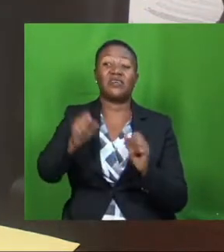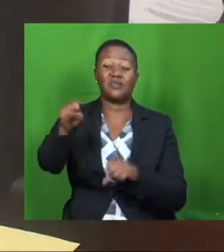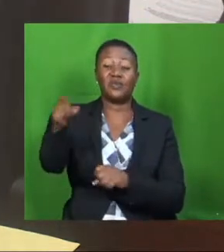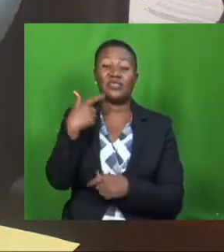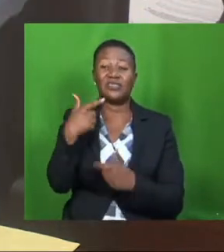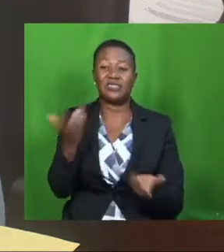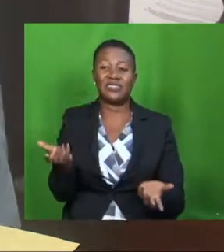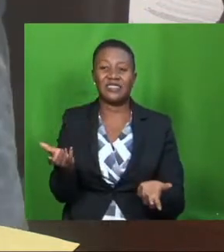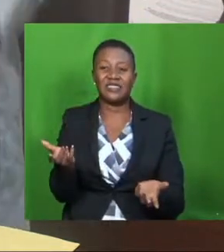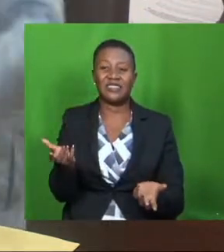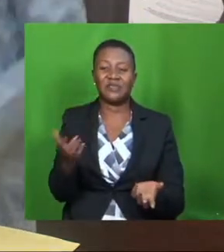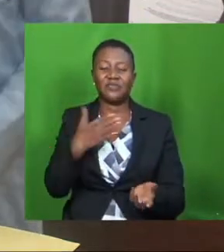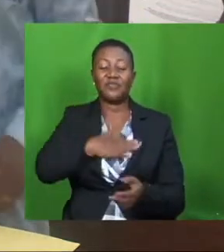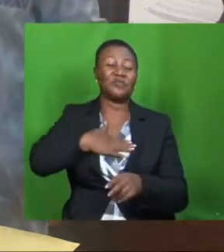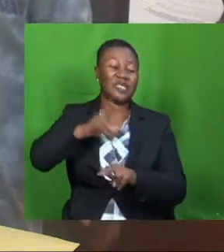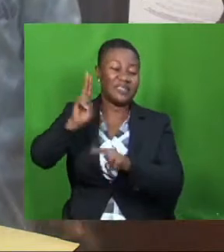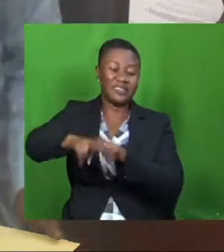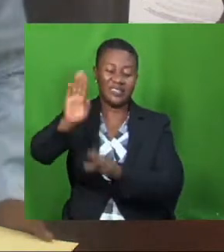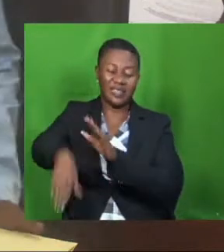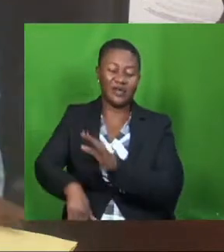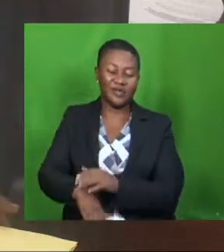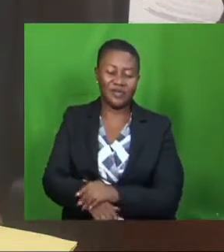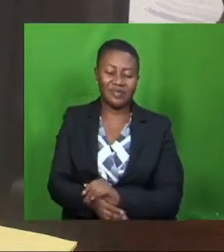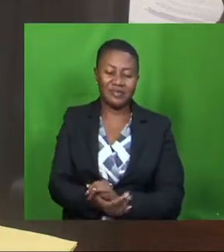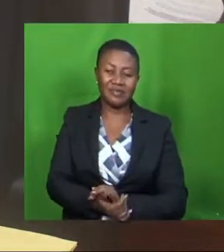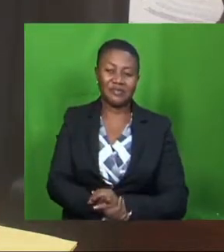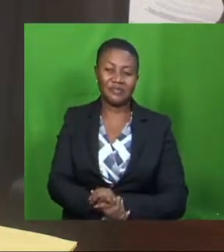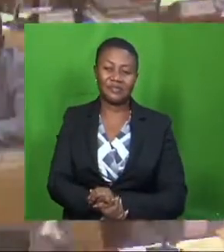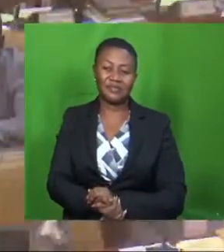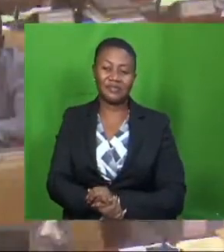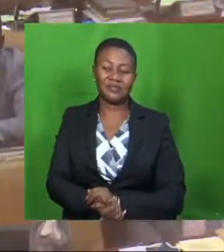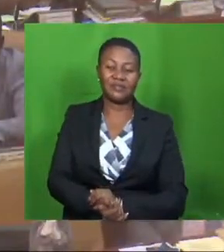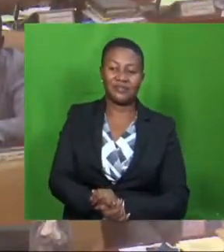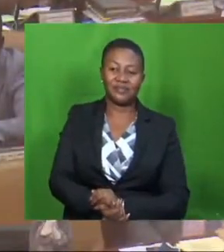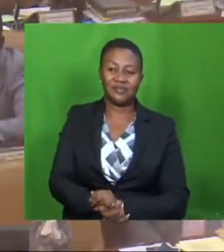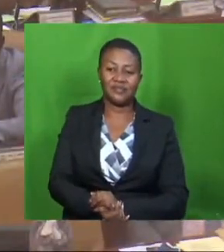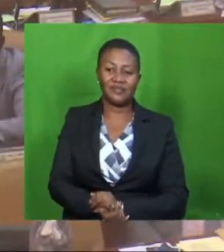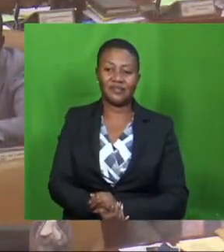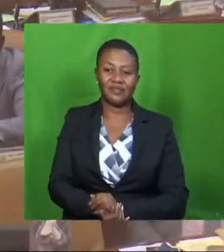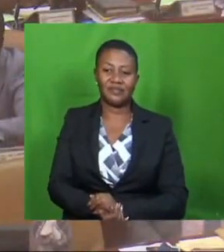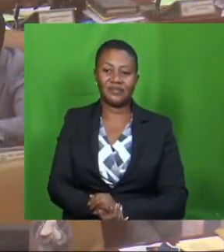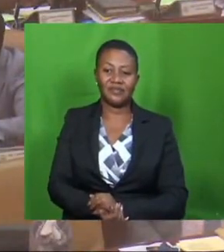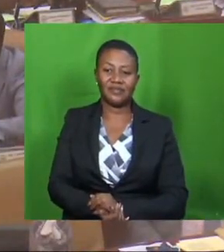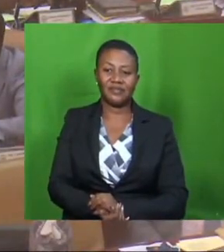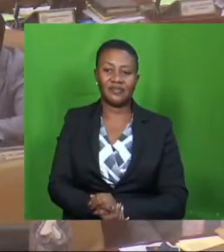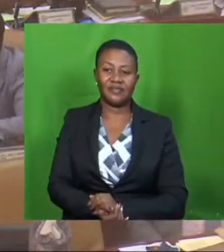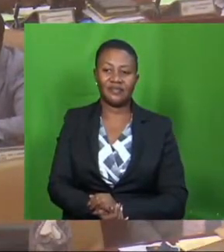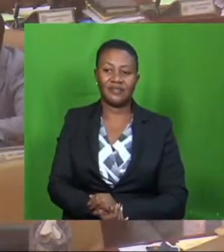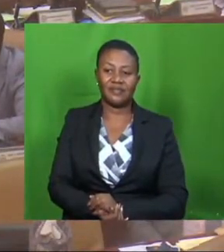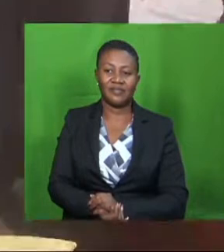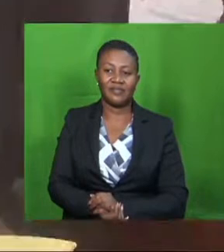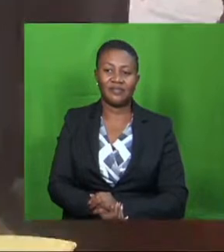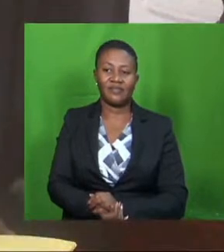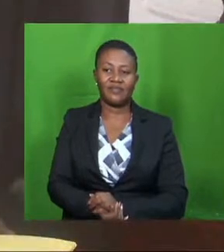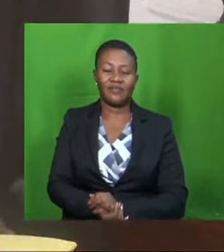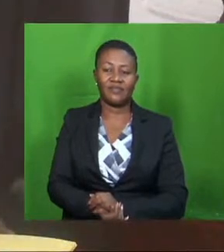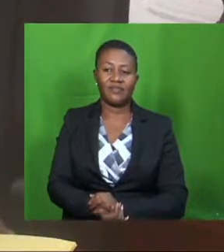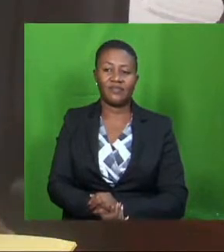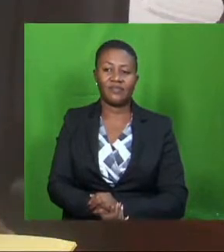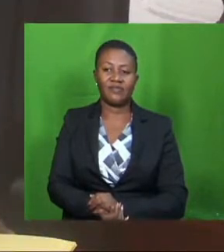to item 6C, that is the syndicated loan, is saying to us that we